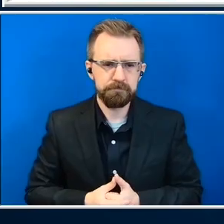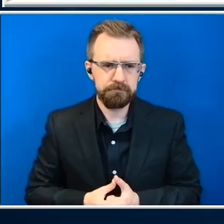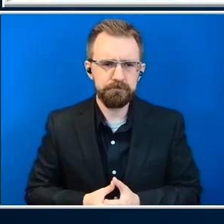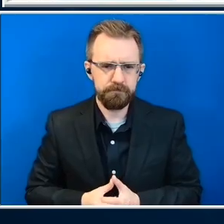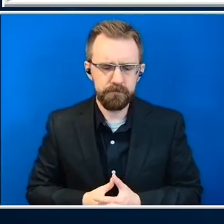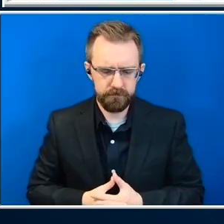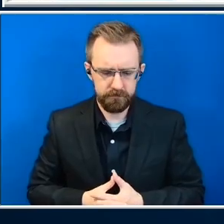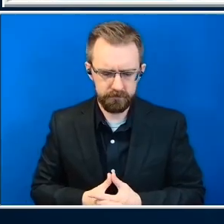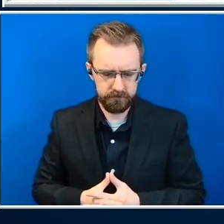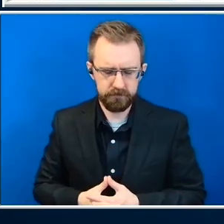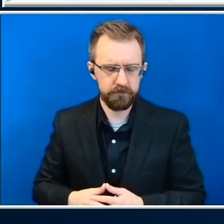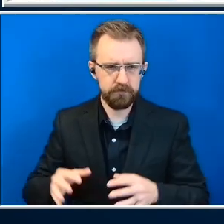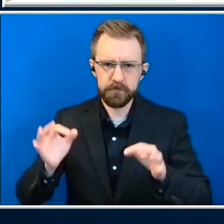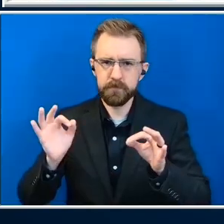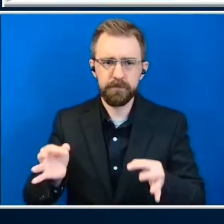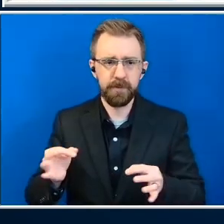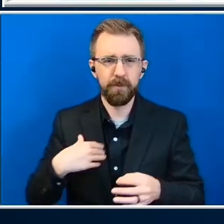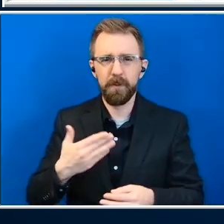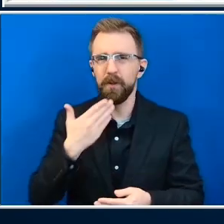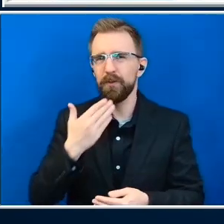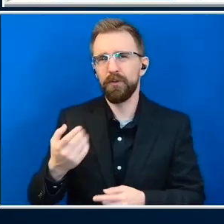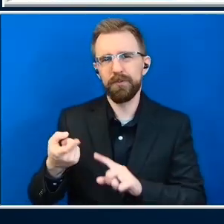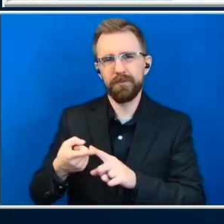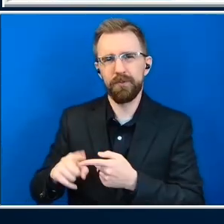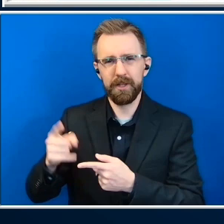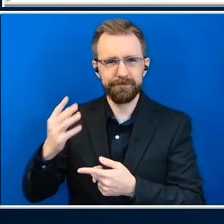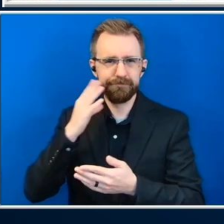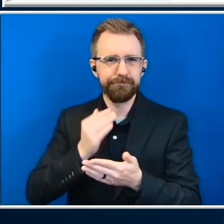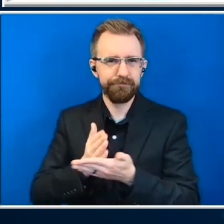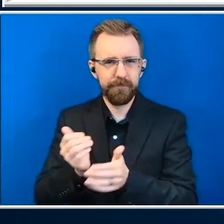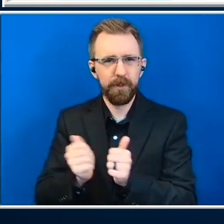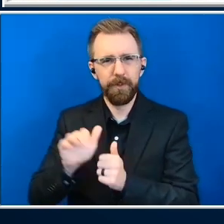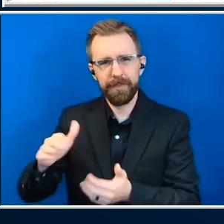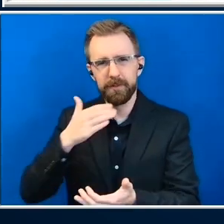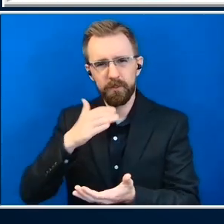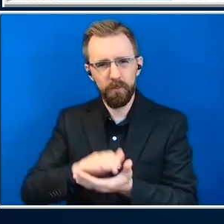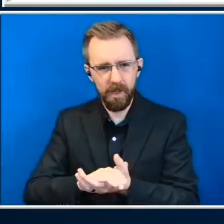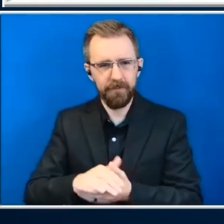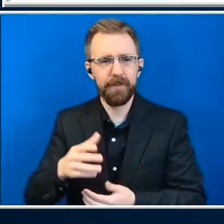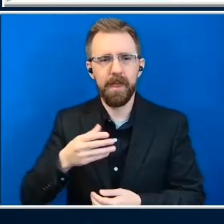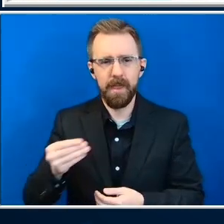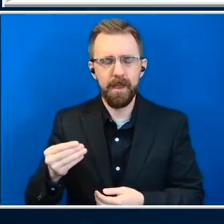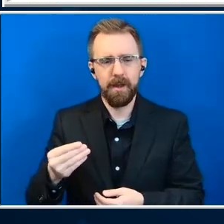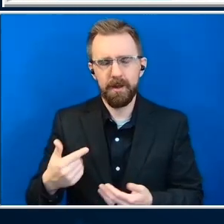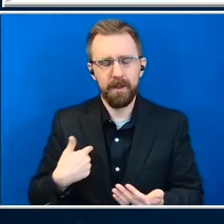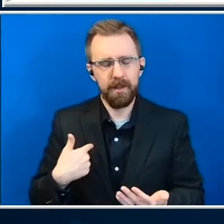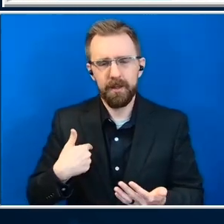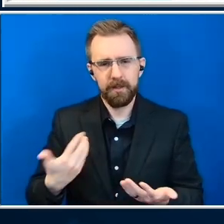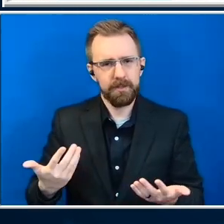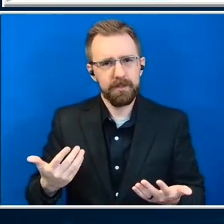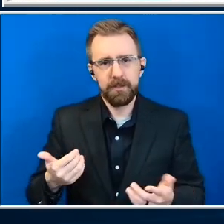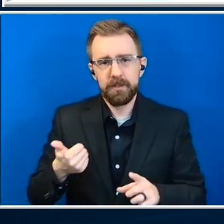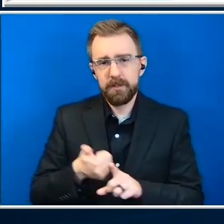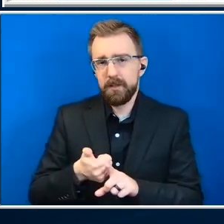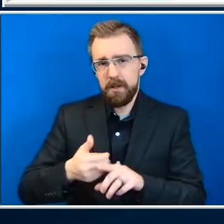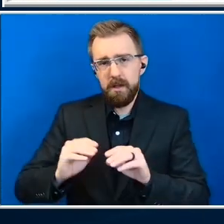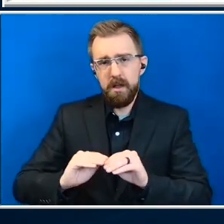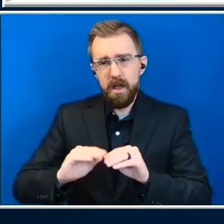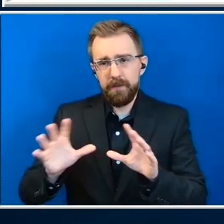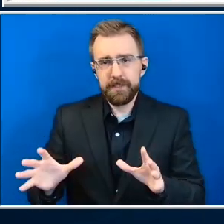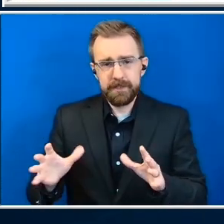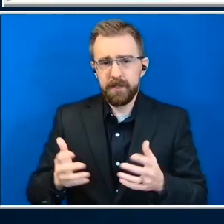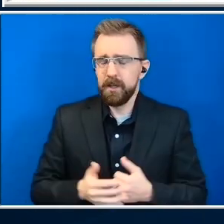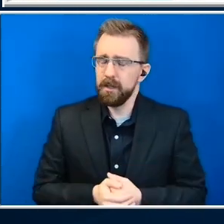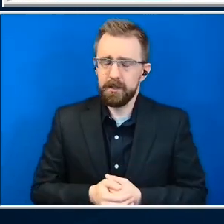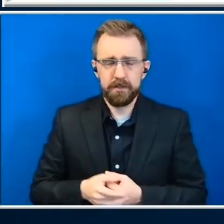Absolutely. You know, one of my very good friends is going through this with his wife, and she's obviously having a very difficult